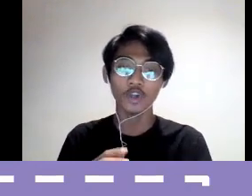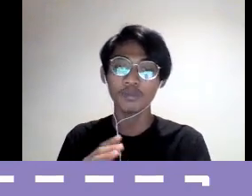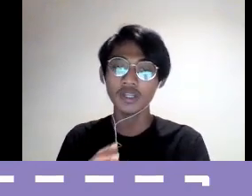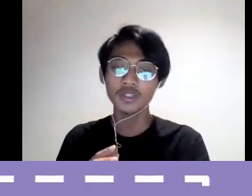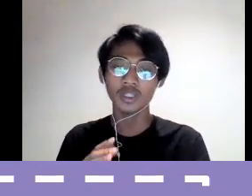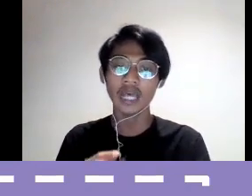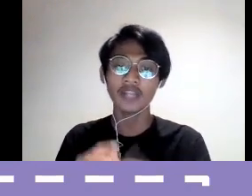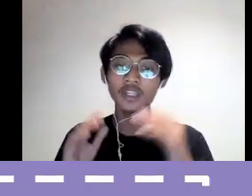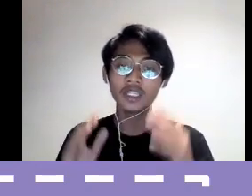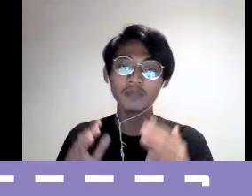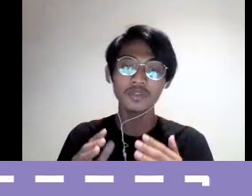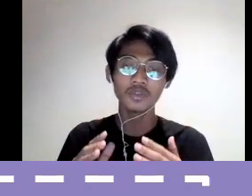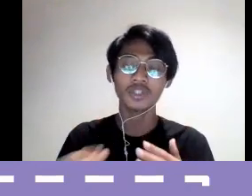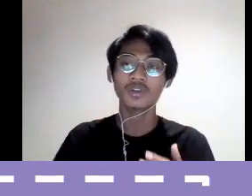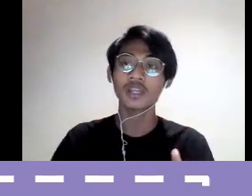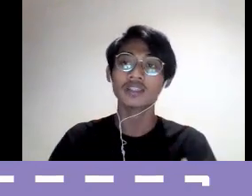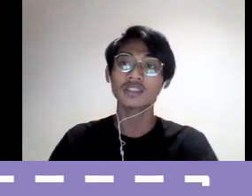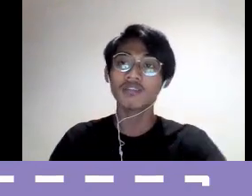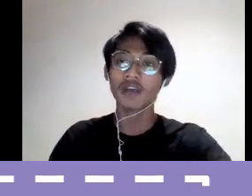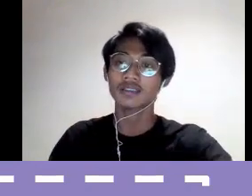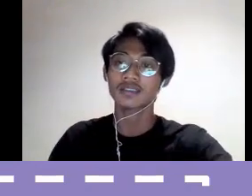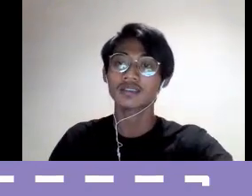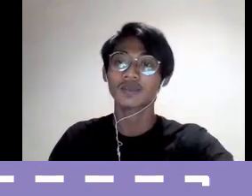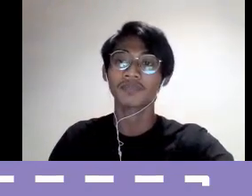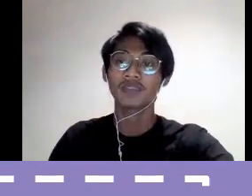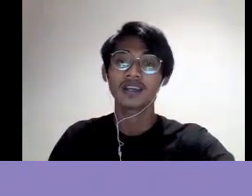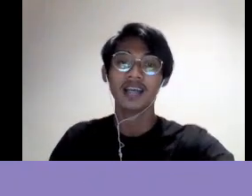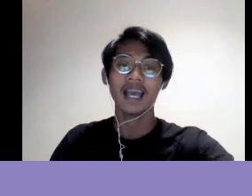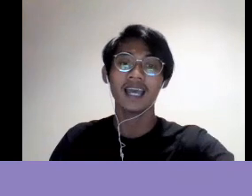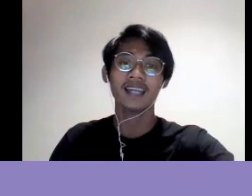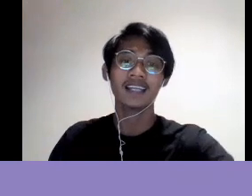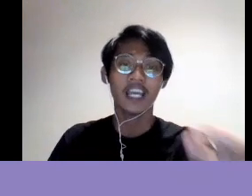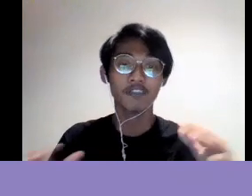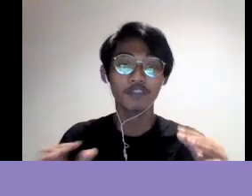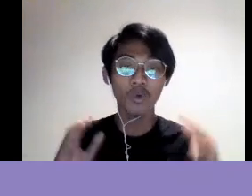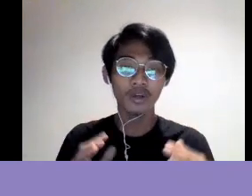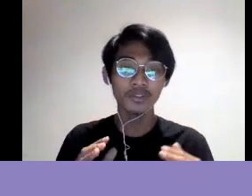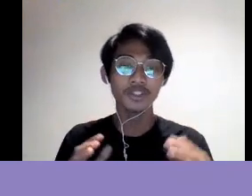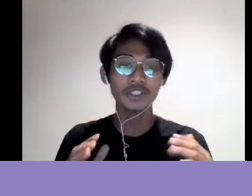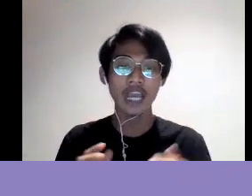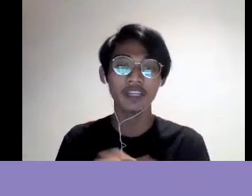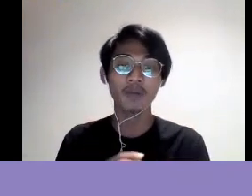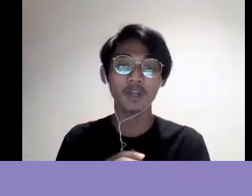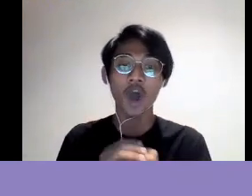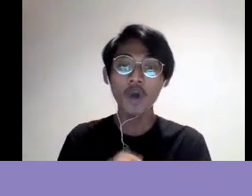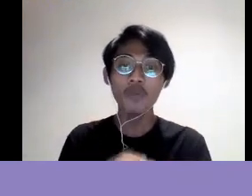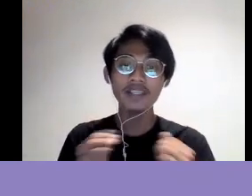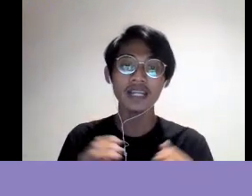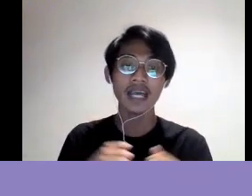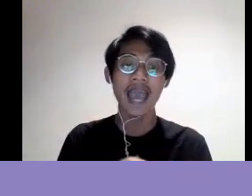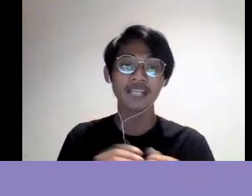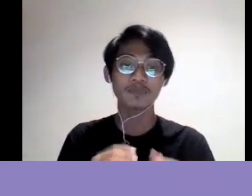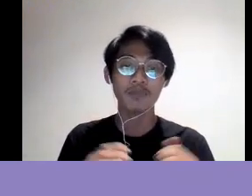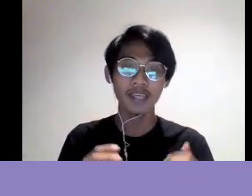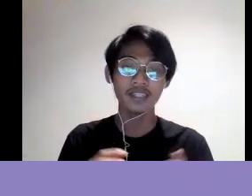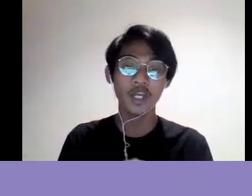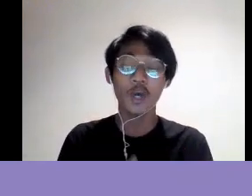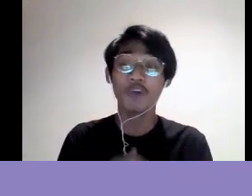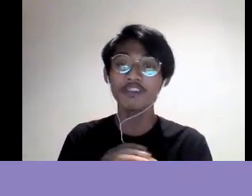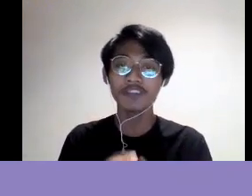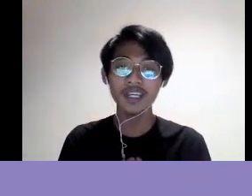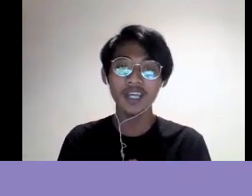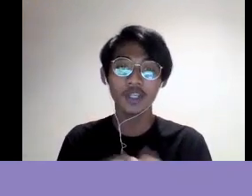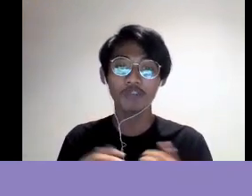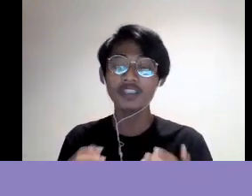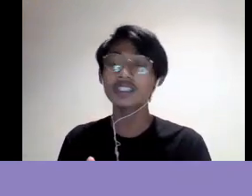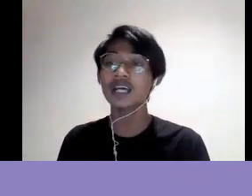they collaborate with Android team to integrate the service. And if you want to dive in about how Bacara has been made,